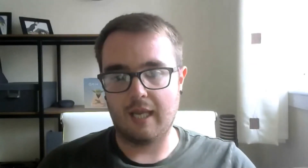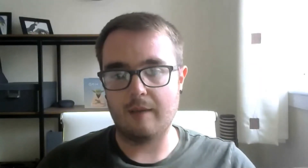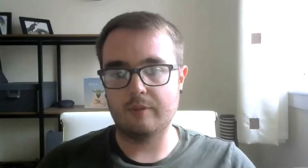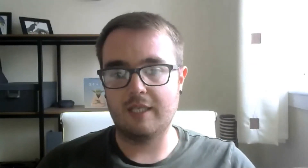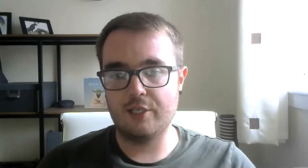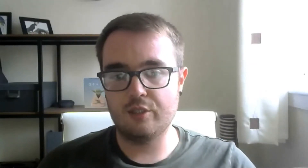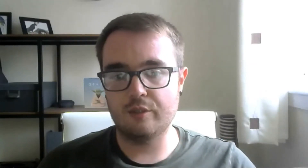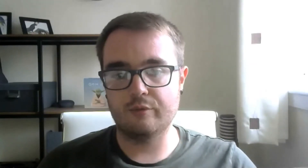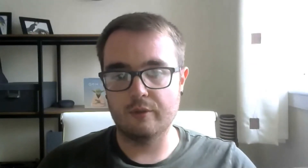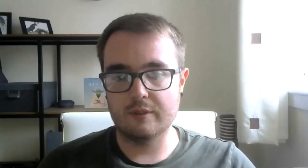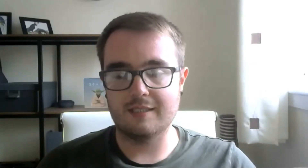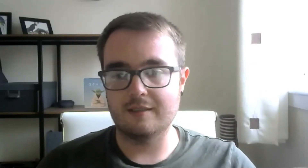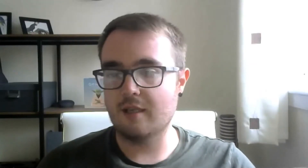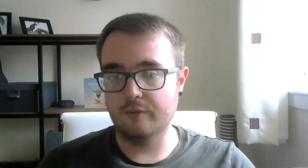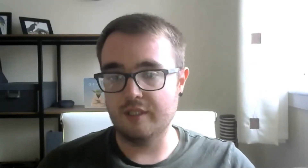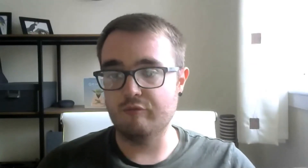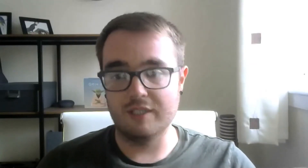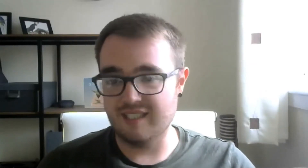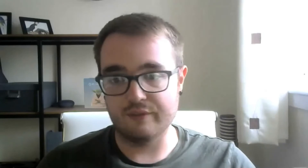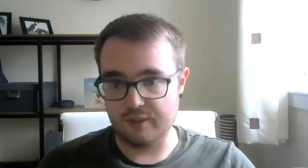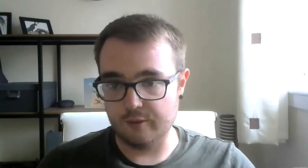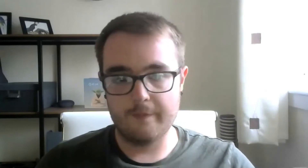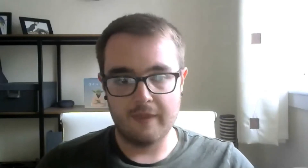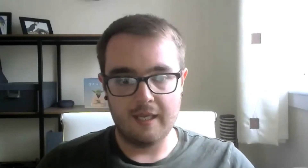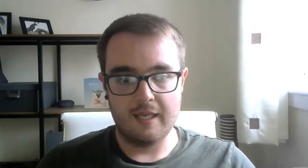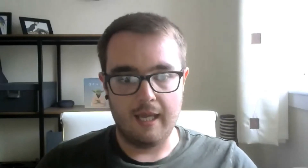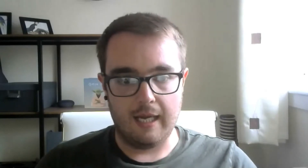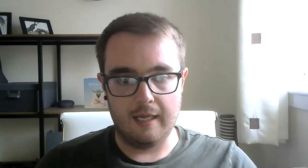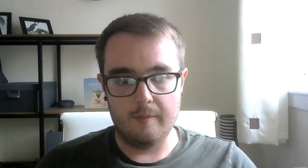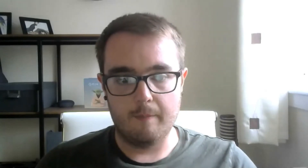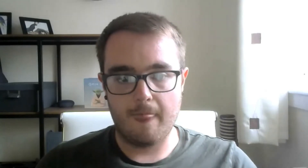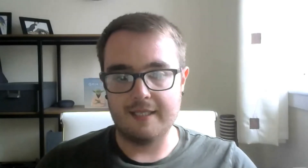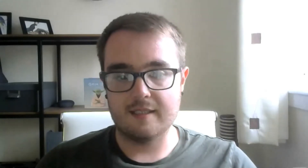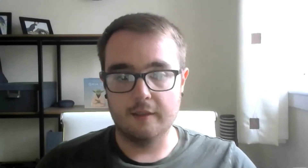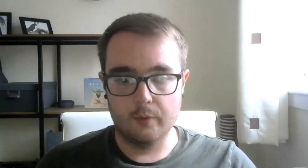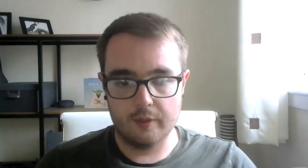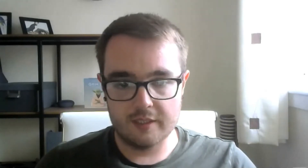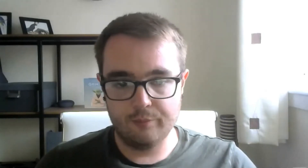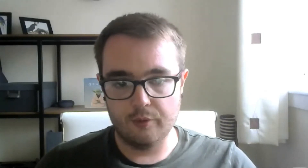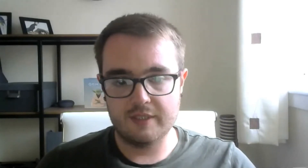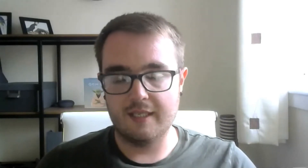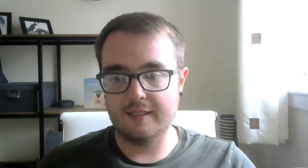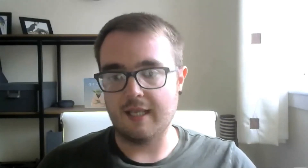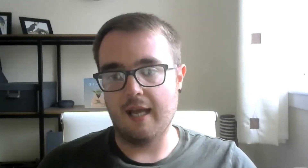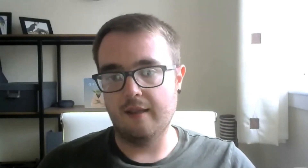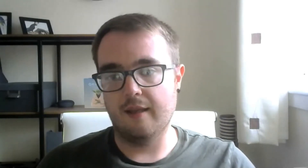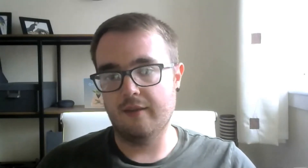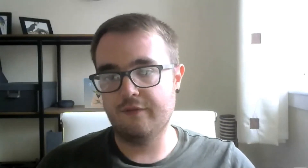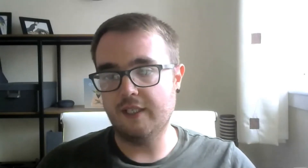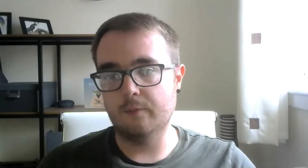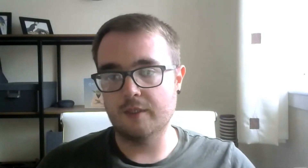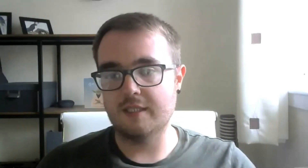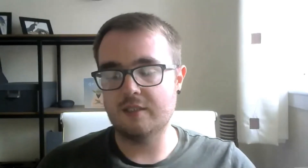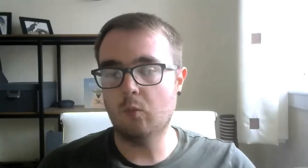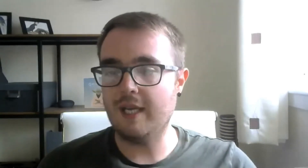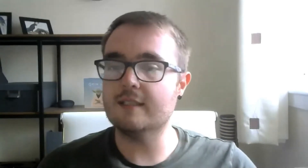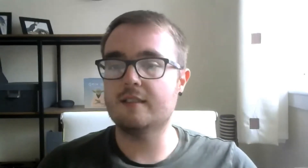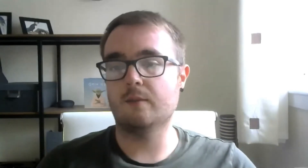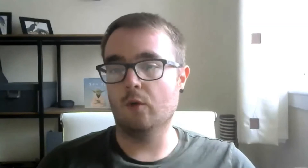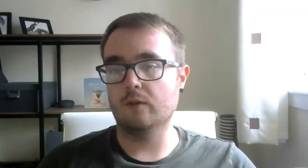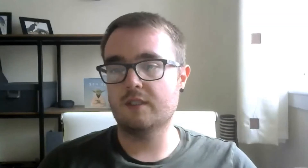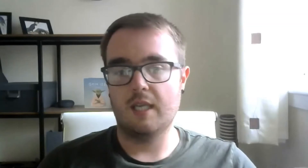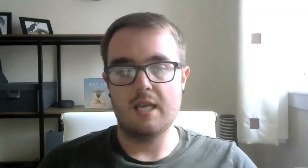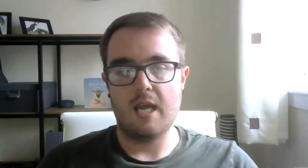appointment application process is currently really difficult. It's a laborious process, and that the feeling was that it's